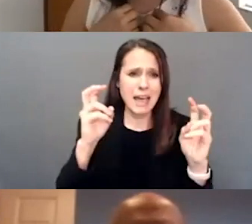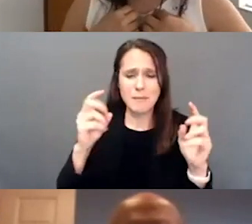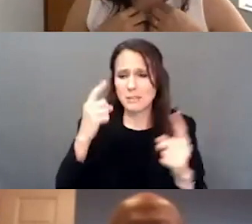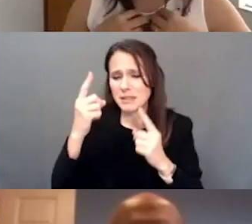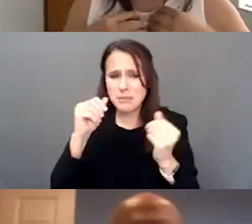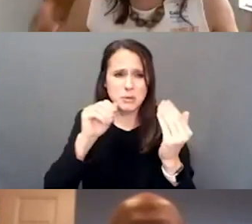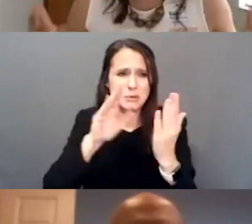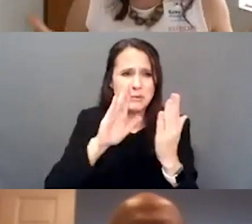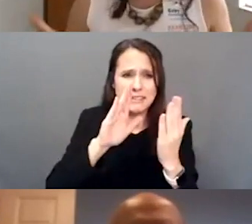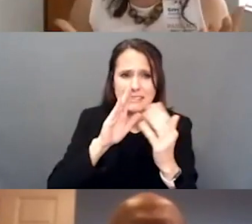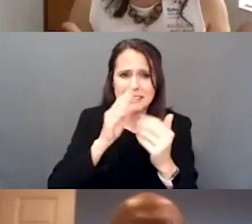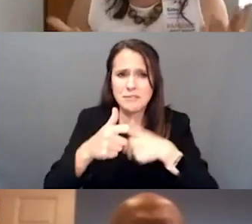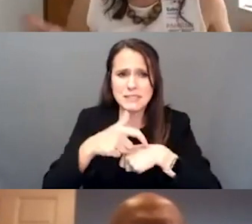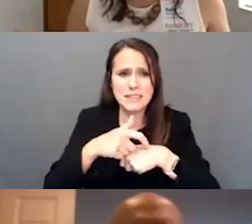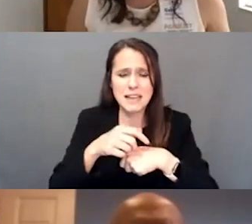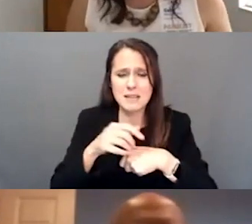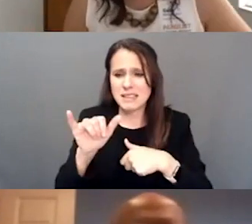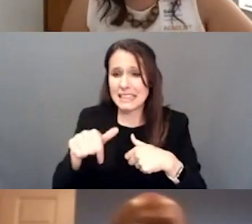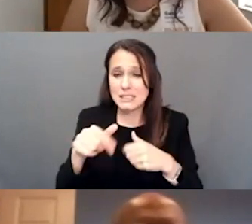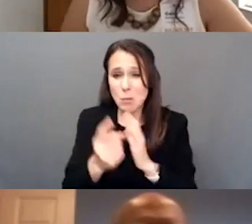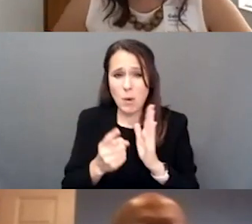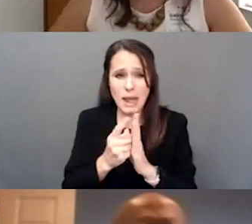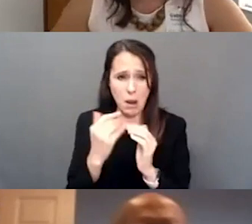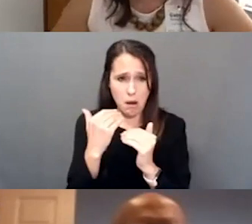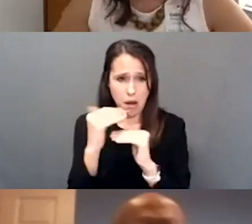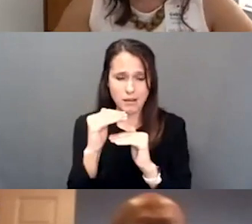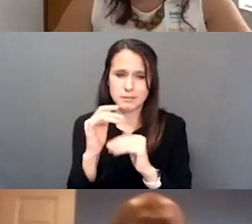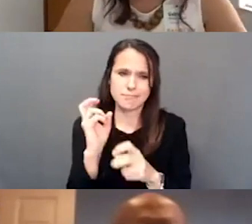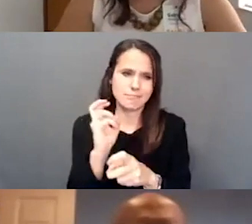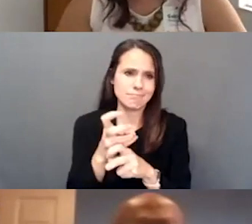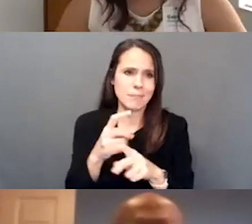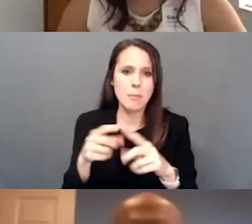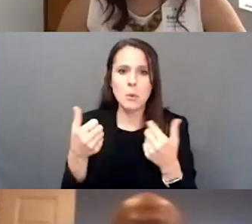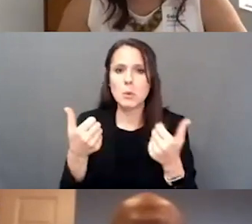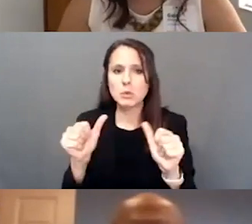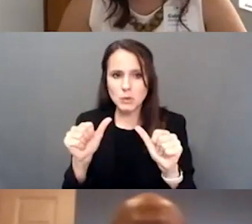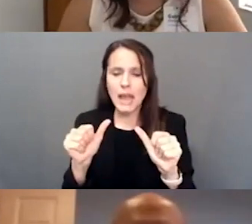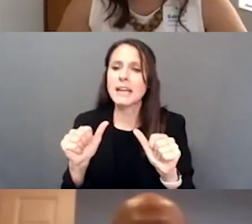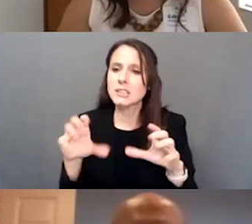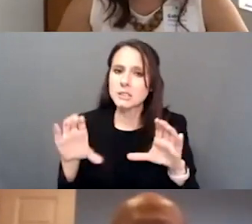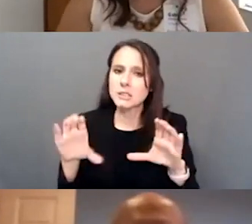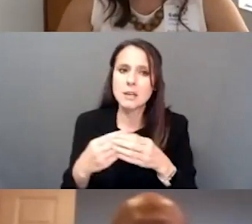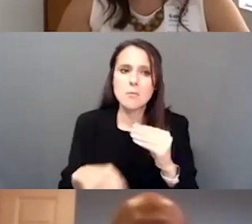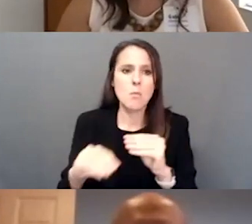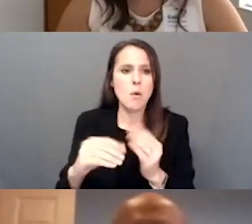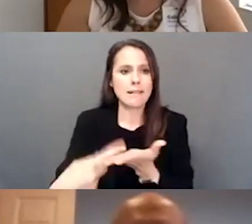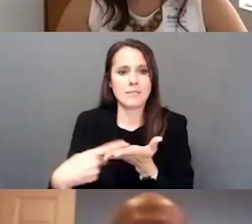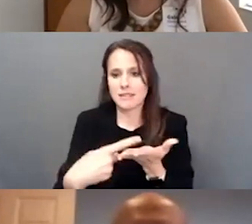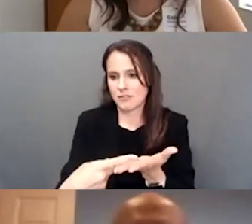addressing these in an hour, but you know, we're really trying to bring important conversations to the table.